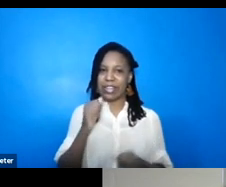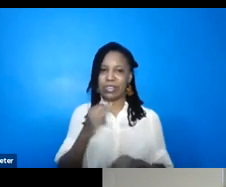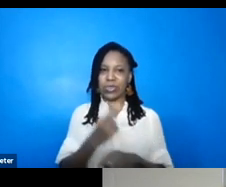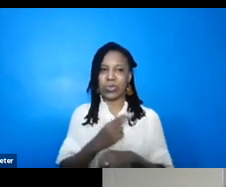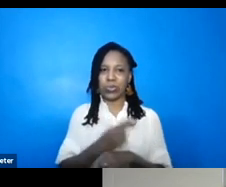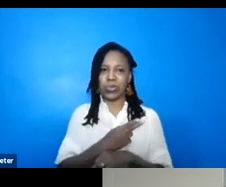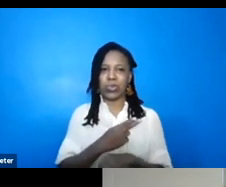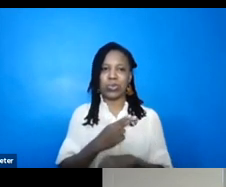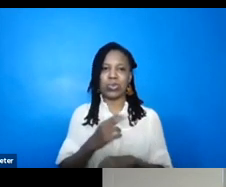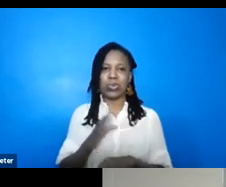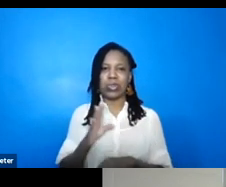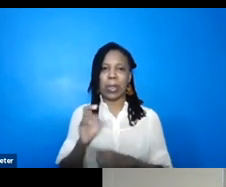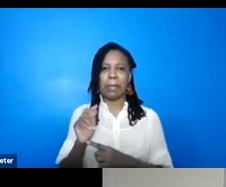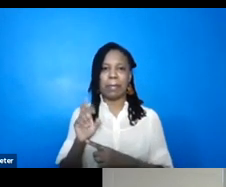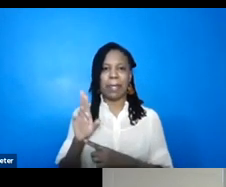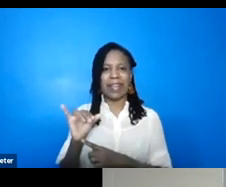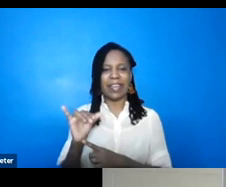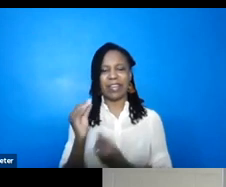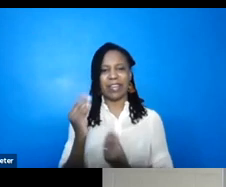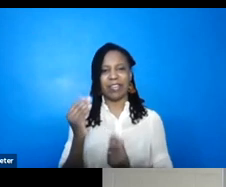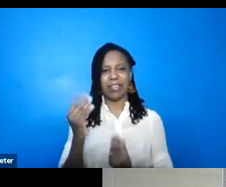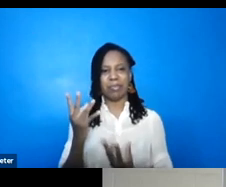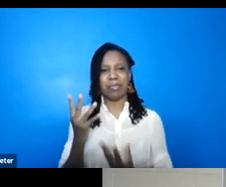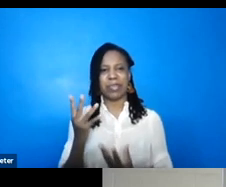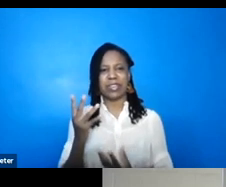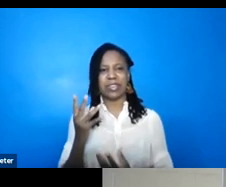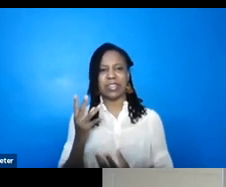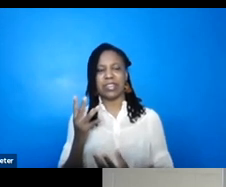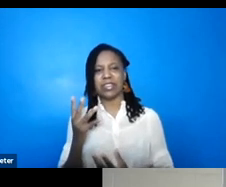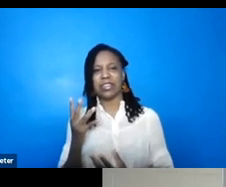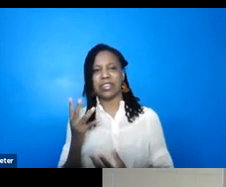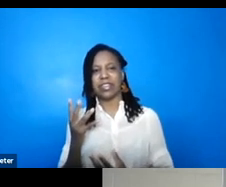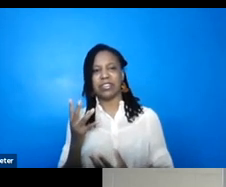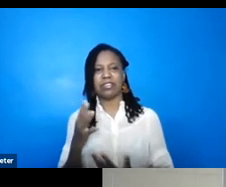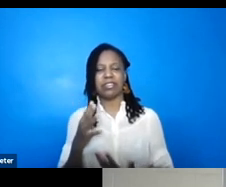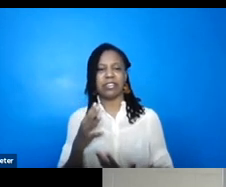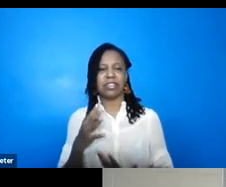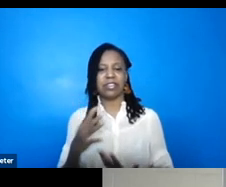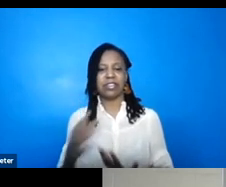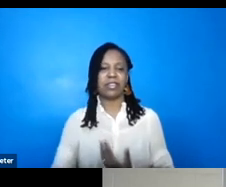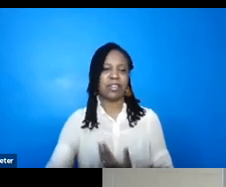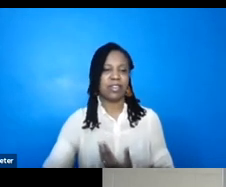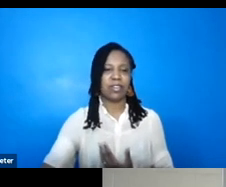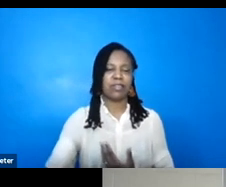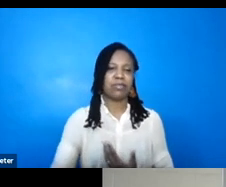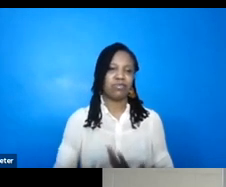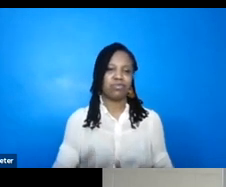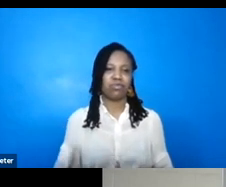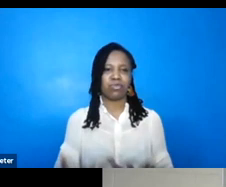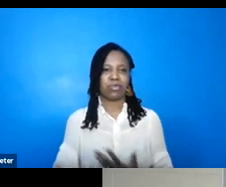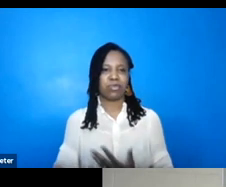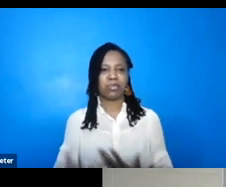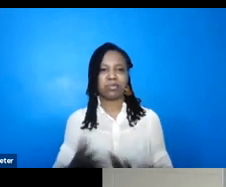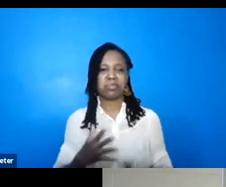really clear guidance for you, but primarily, and really like more and more mainstreaming